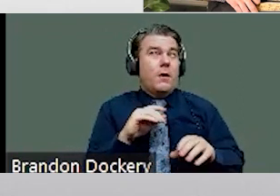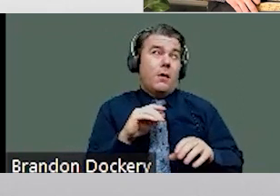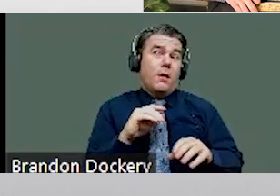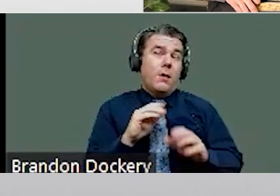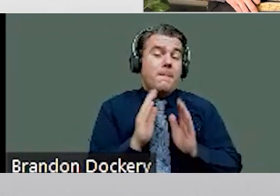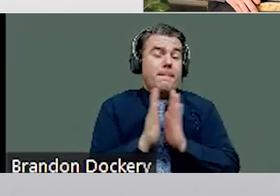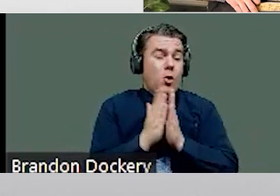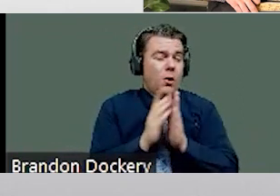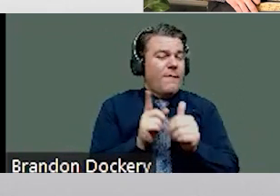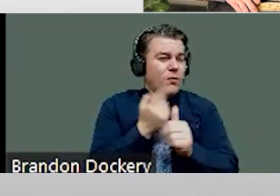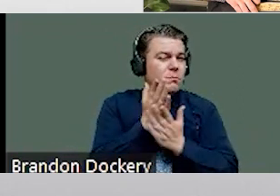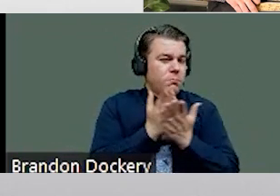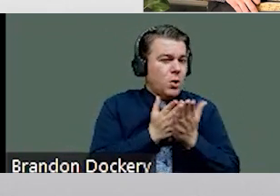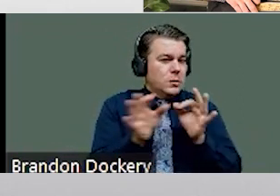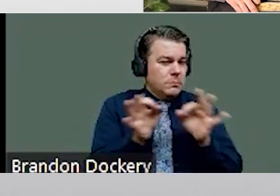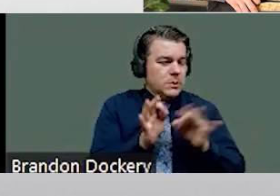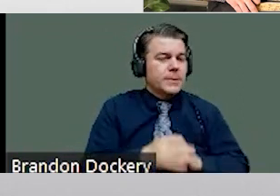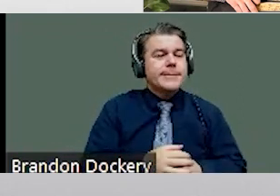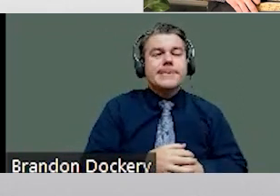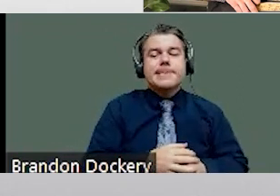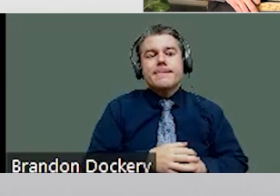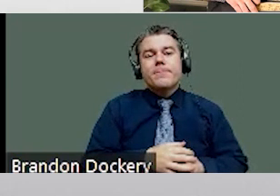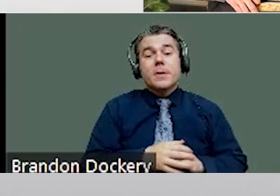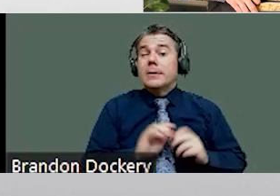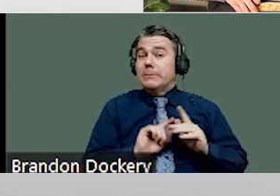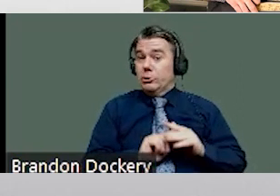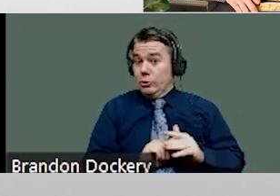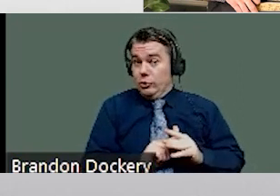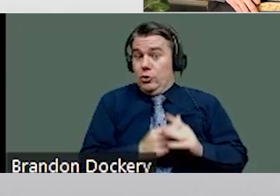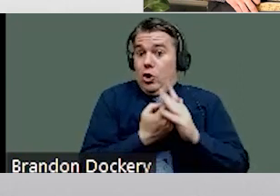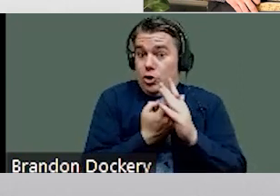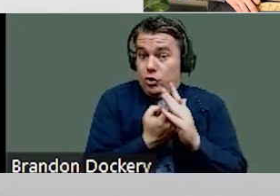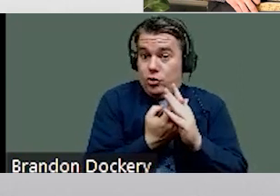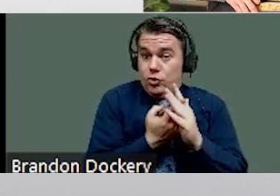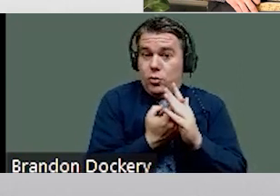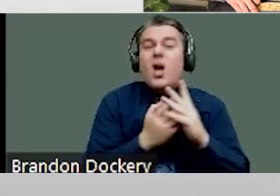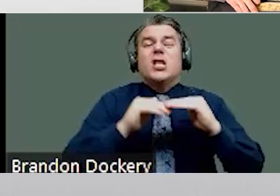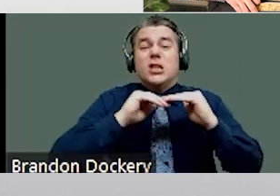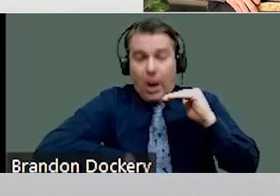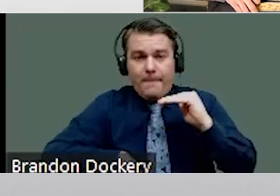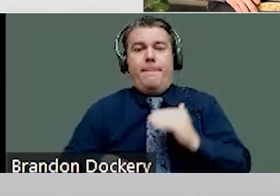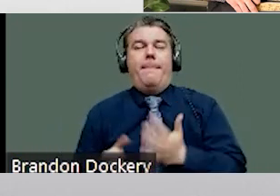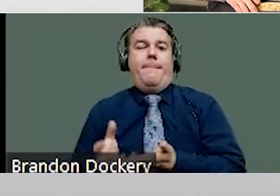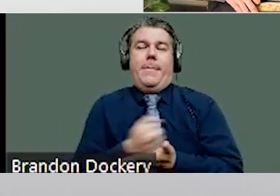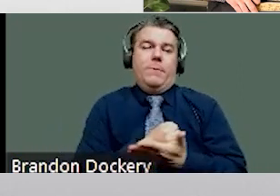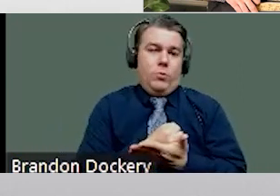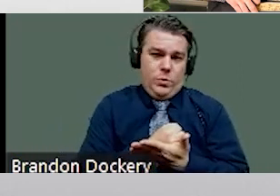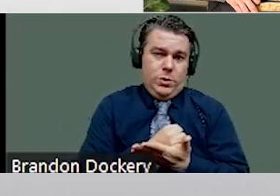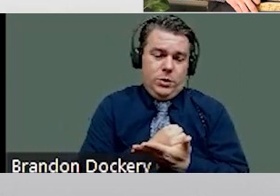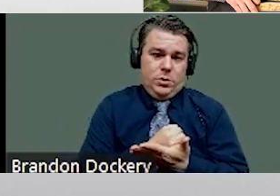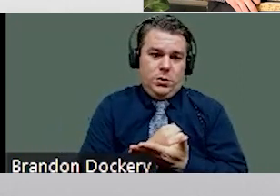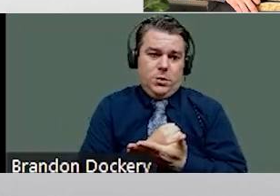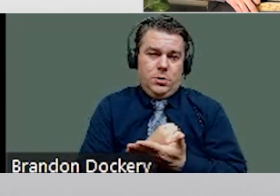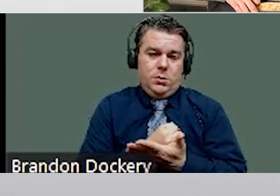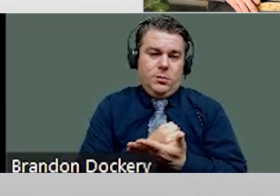the first part of the book, that from its inception, subminimum wages has